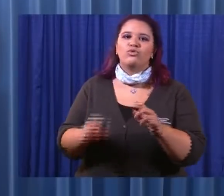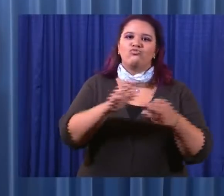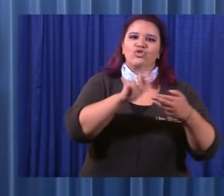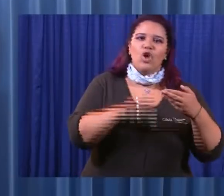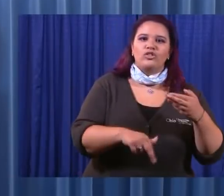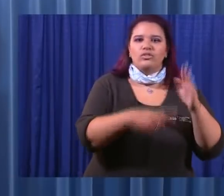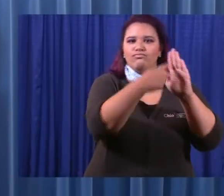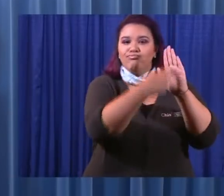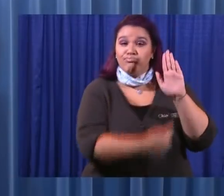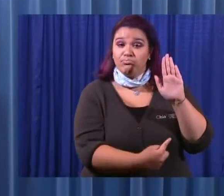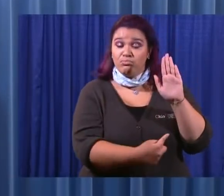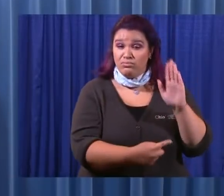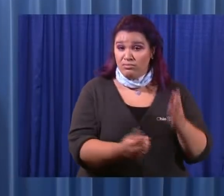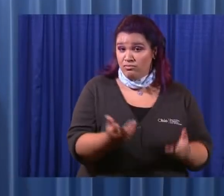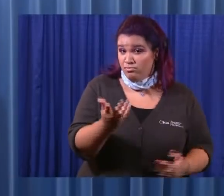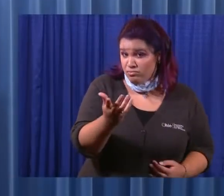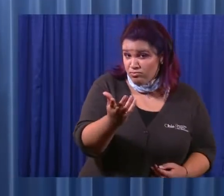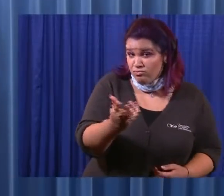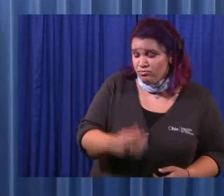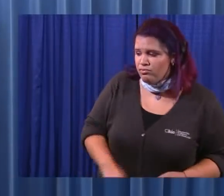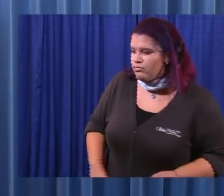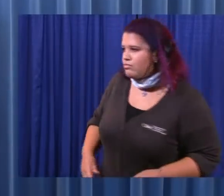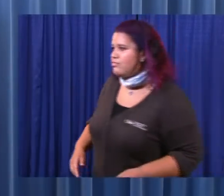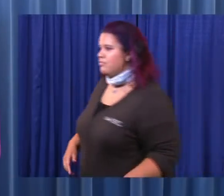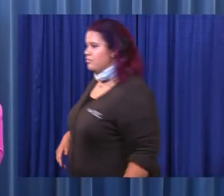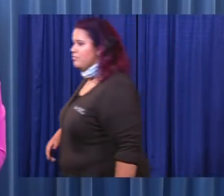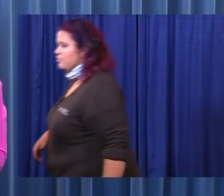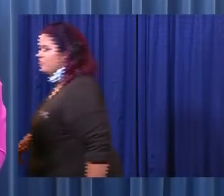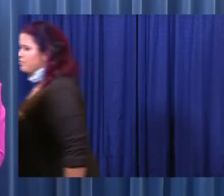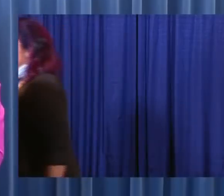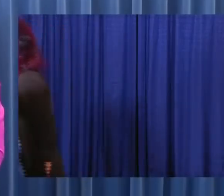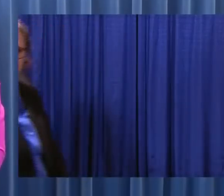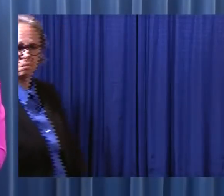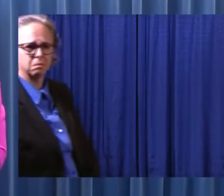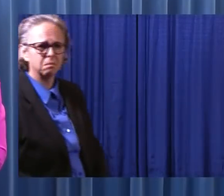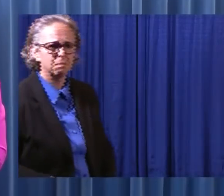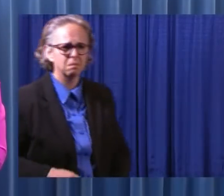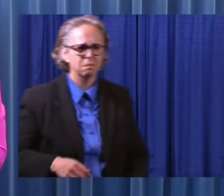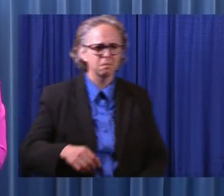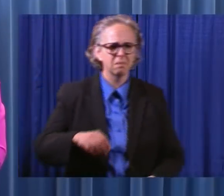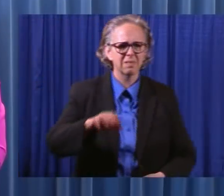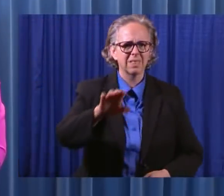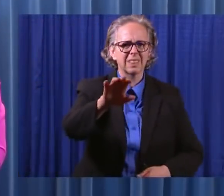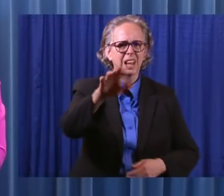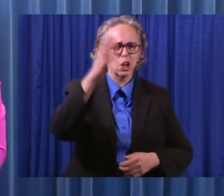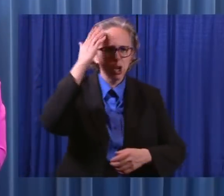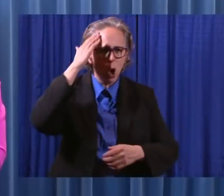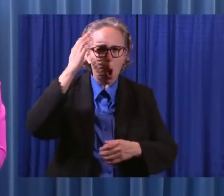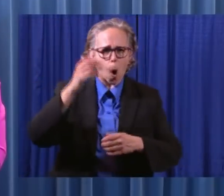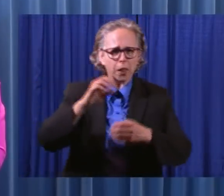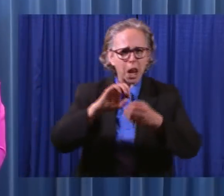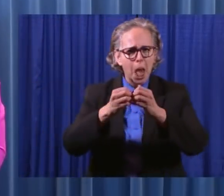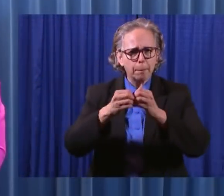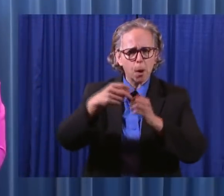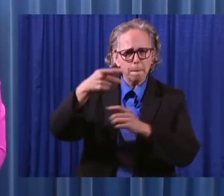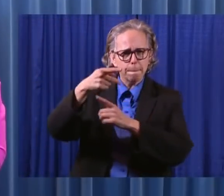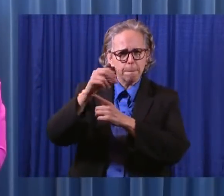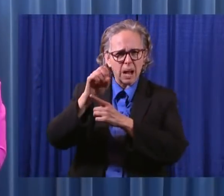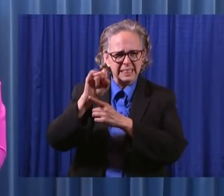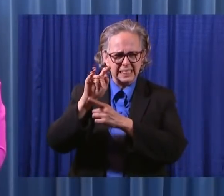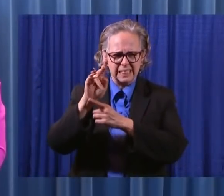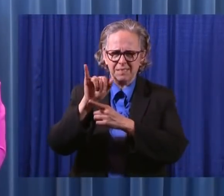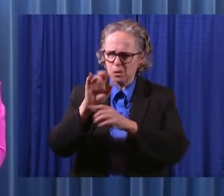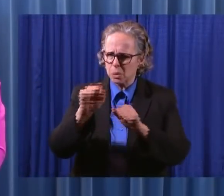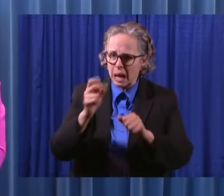Yeah, Andy, I thought the positivity numbers were up, and if they're not up, I'm seeing them, and if you're not seeing them,